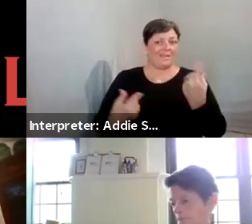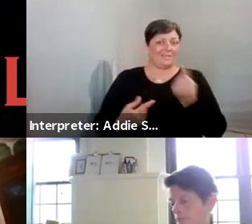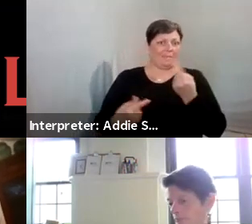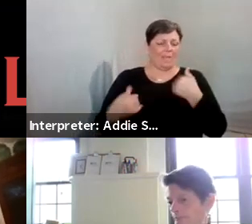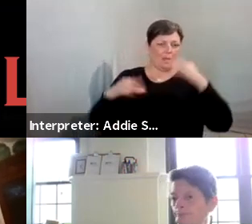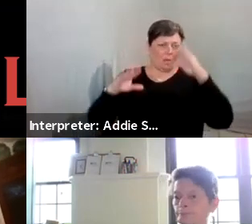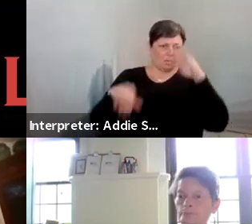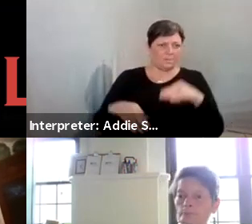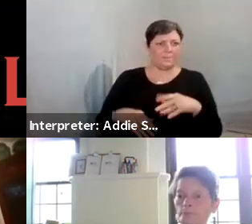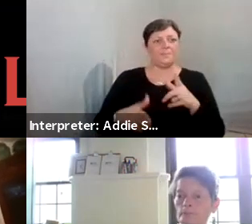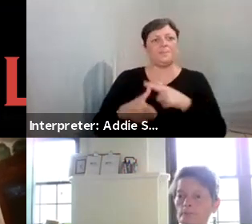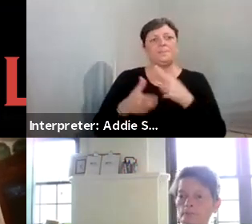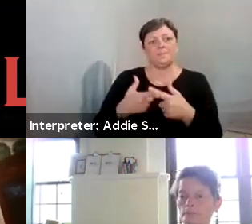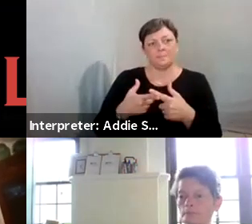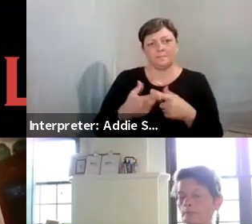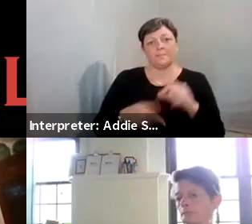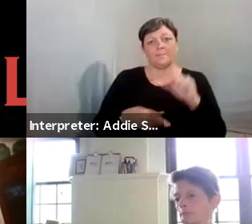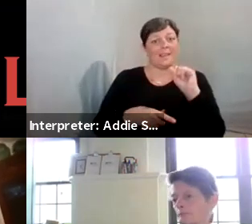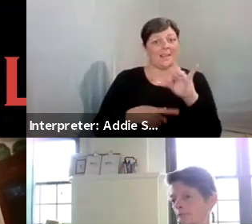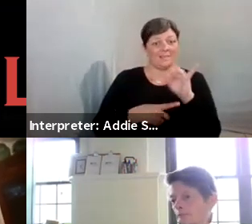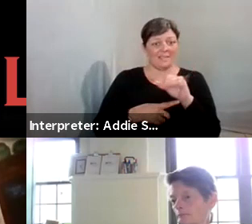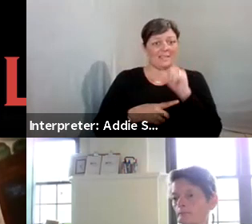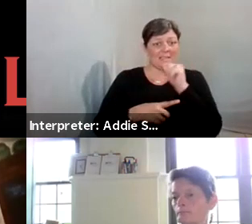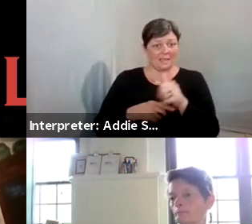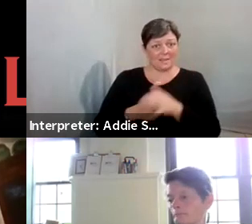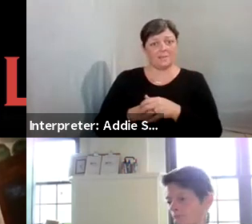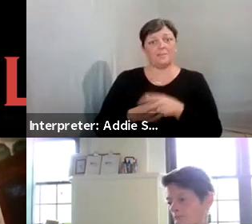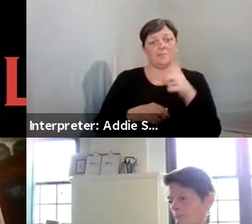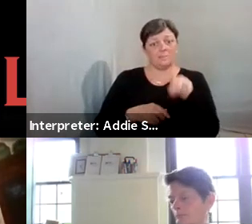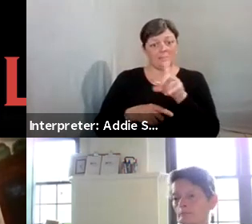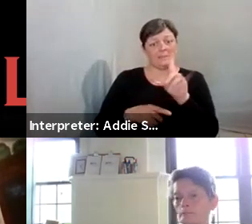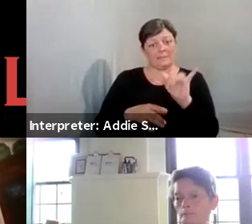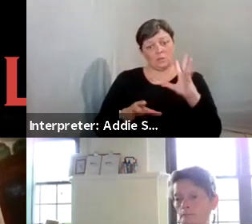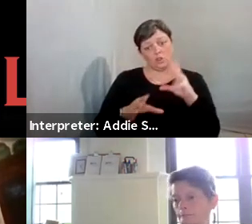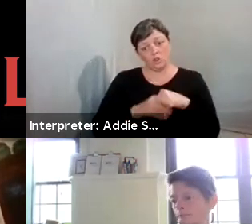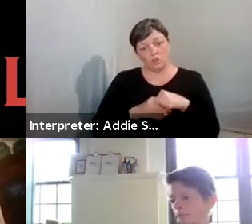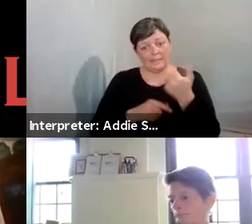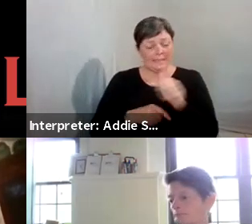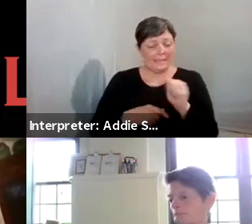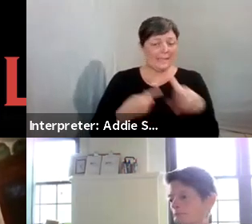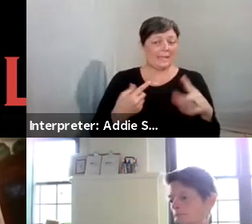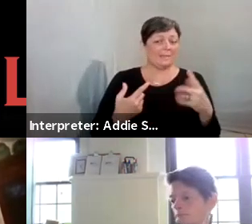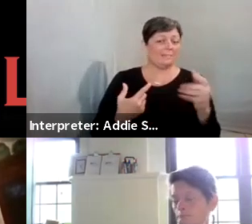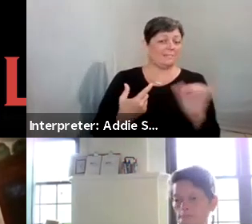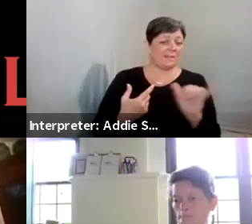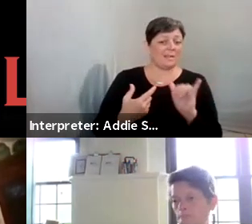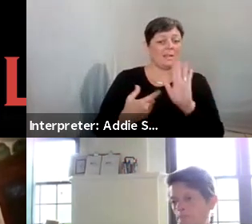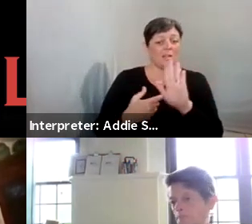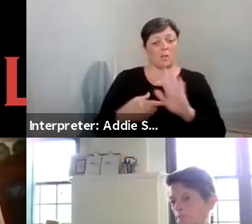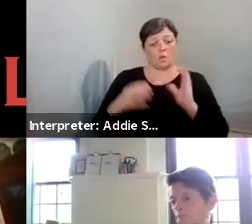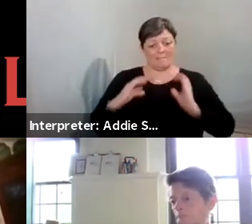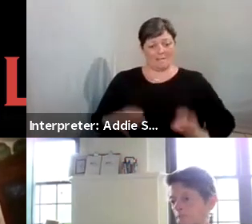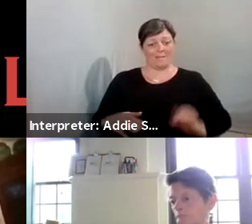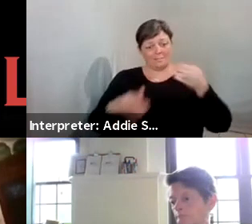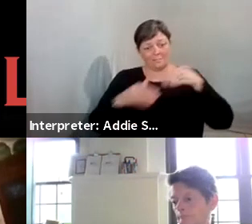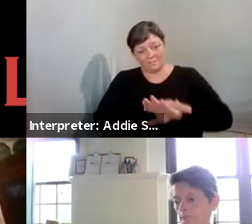hopefully. And then if not, have you included anything as far as your consumers coming in and